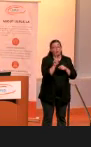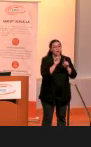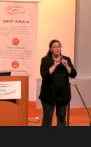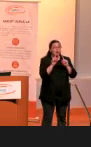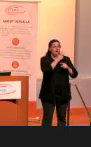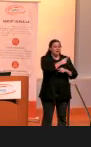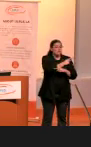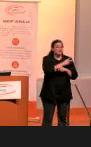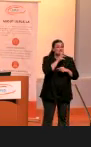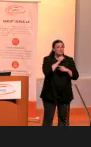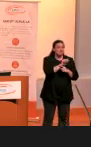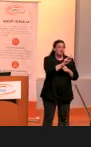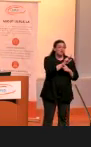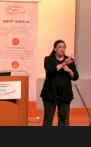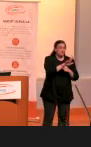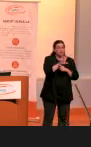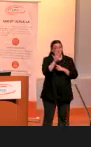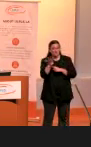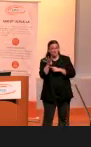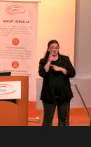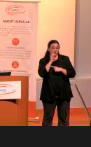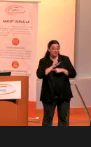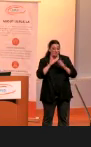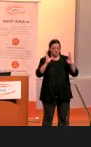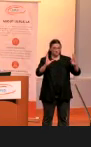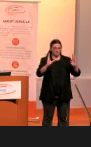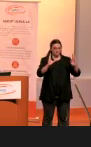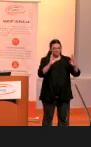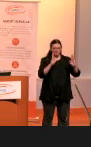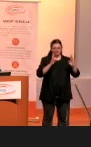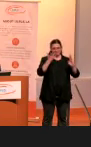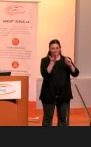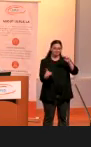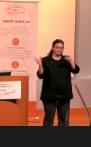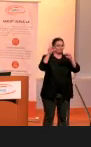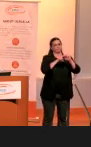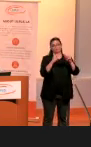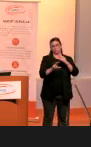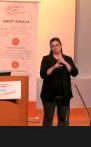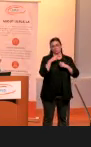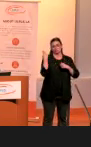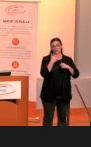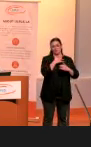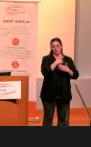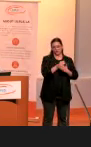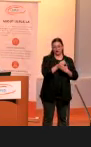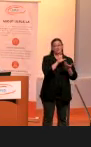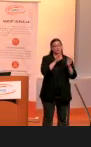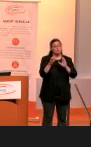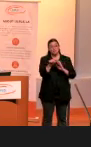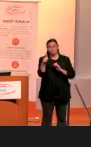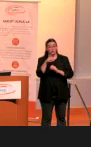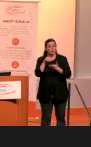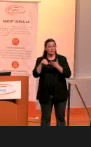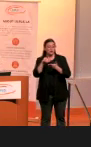years old, they have a 50 times increased risk of having a heart attack compared to patients who don't have lupus.